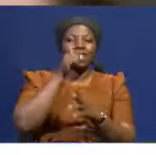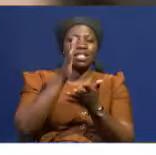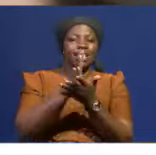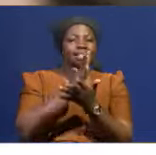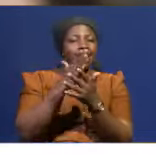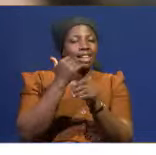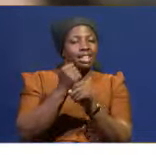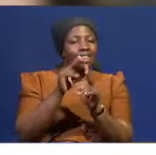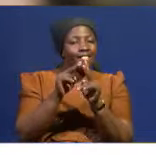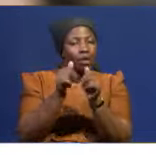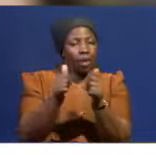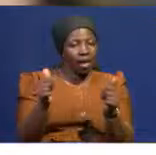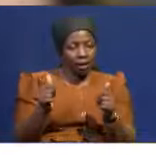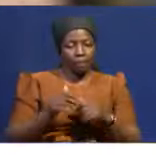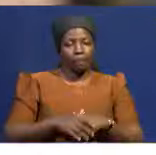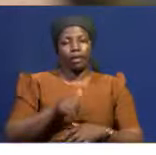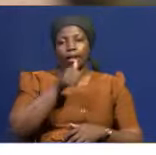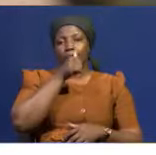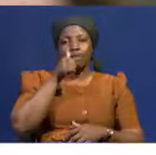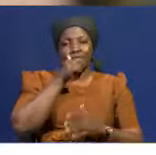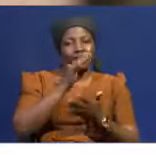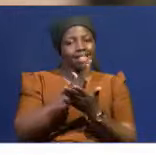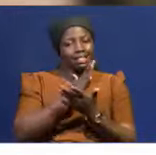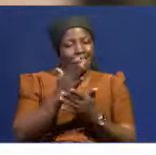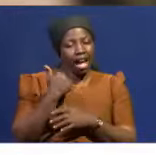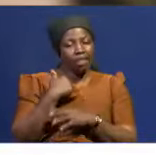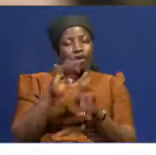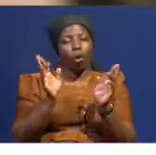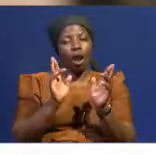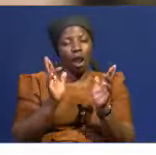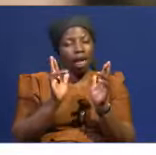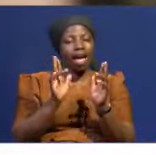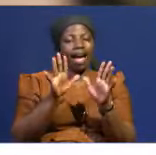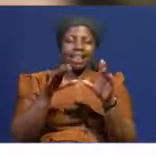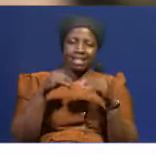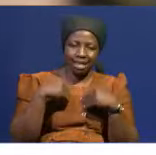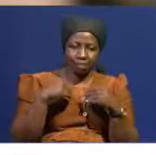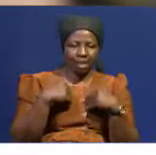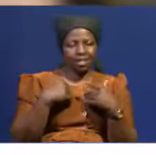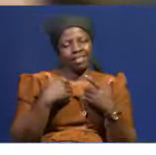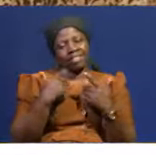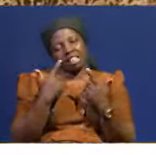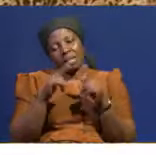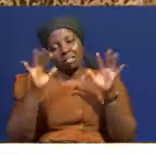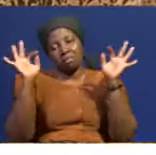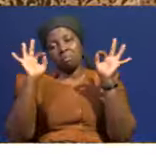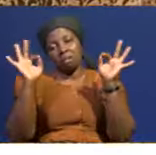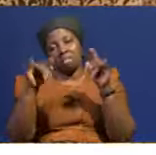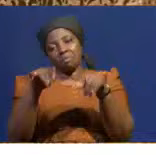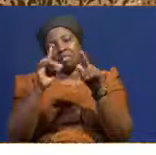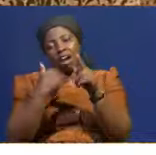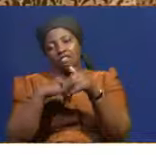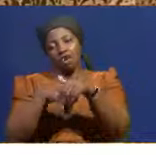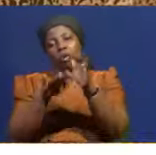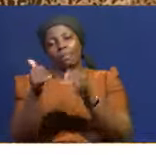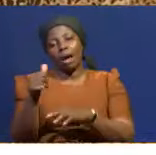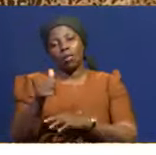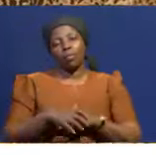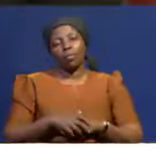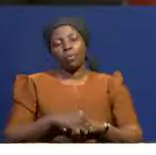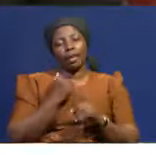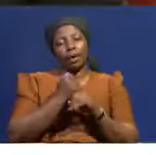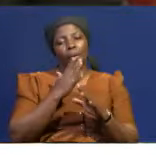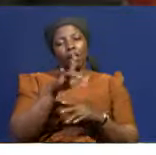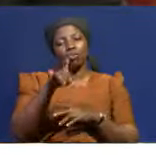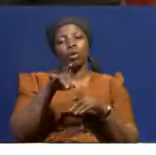well. The private sector has already complied. It was surprising that they had not complied. Kimtai anasema wafanyikazi